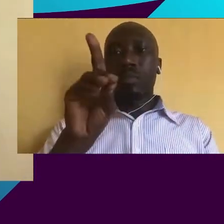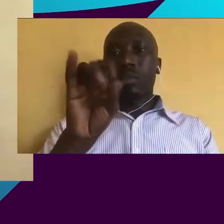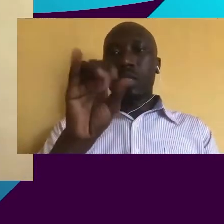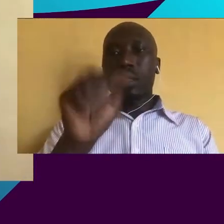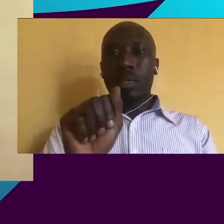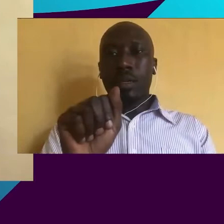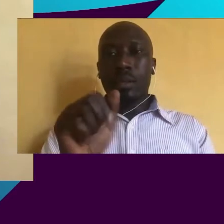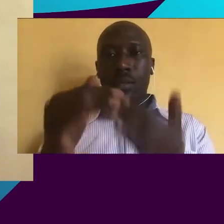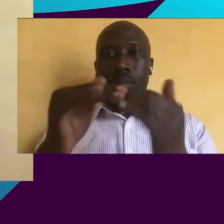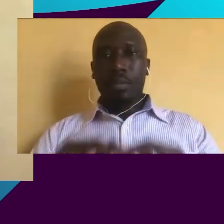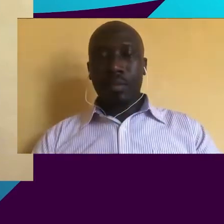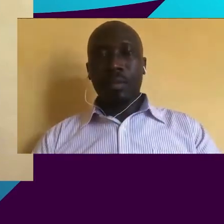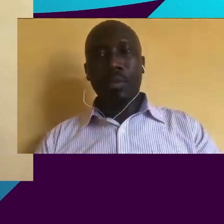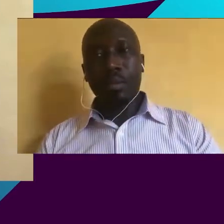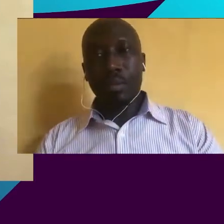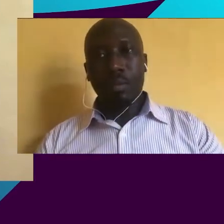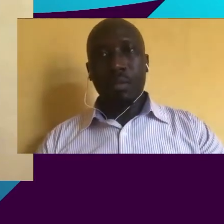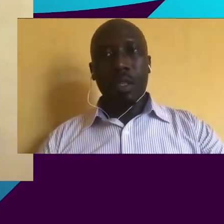Thank you very